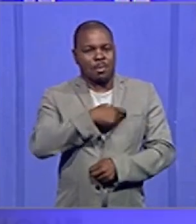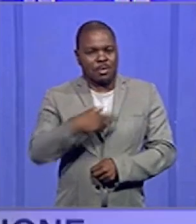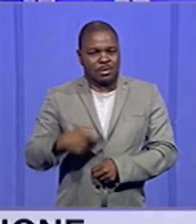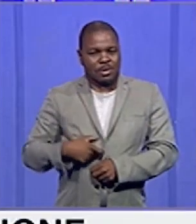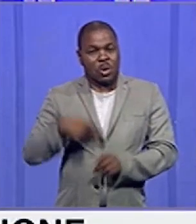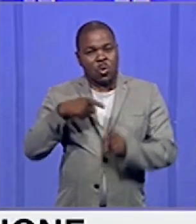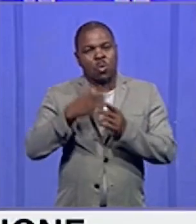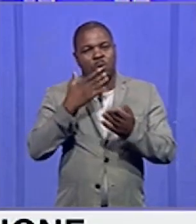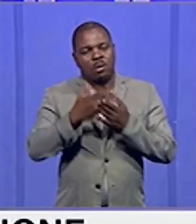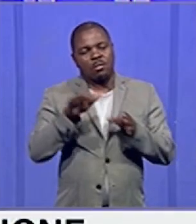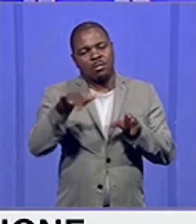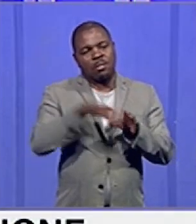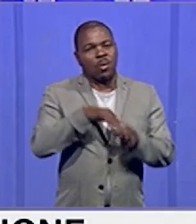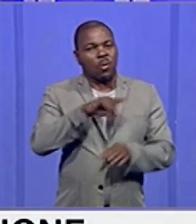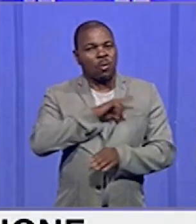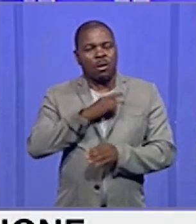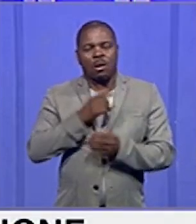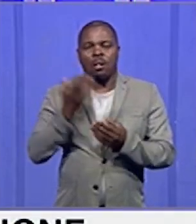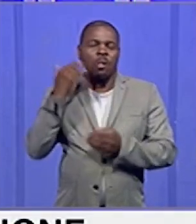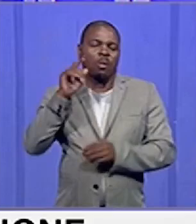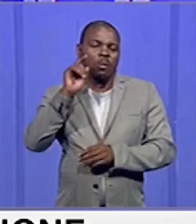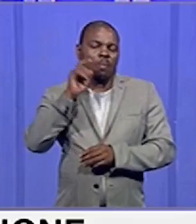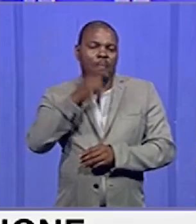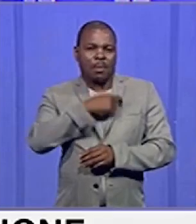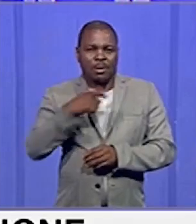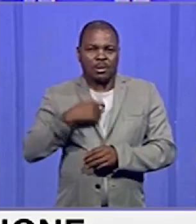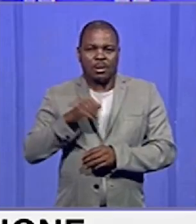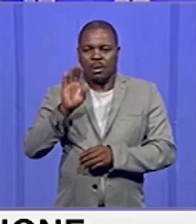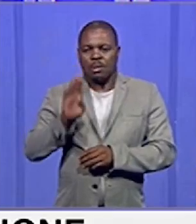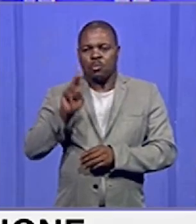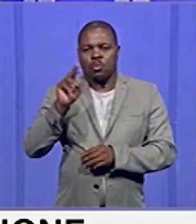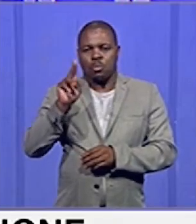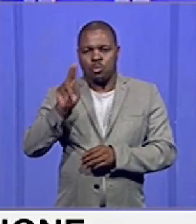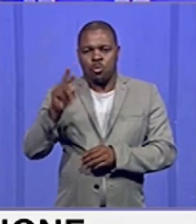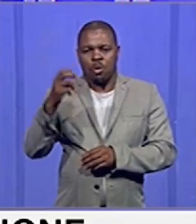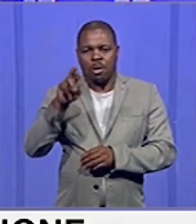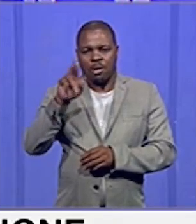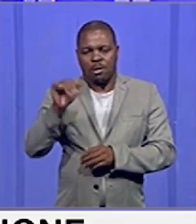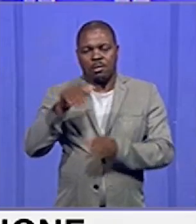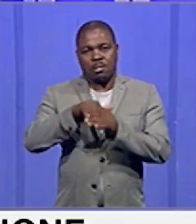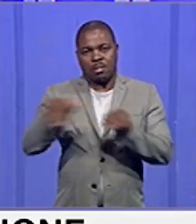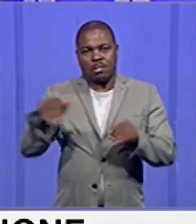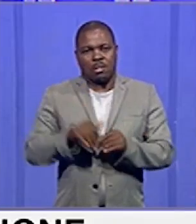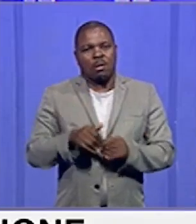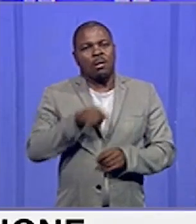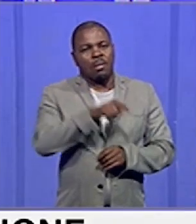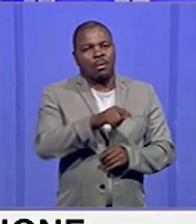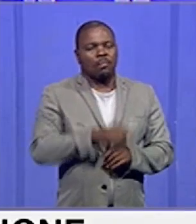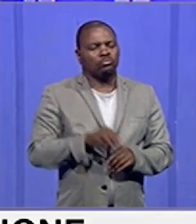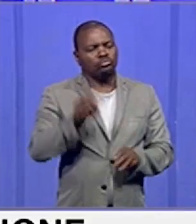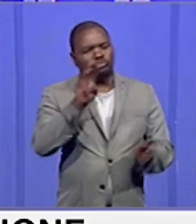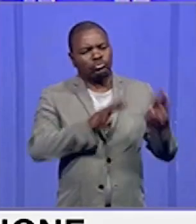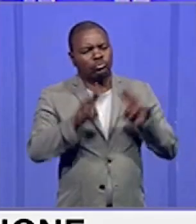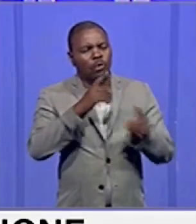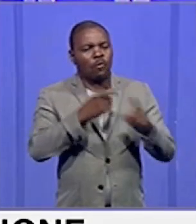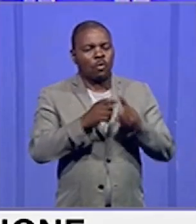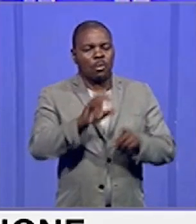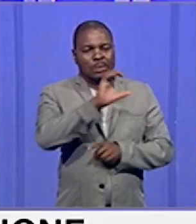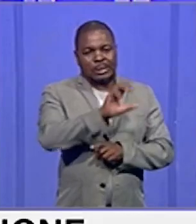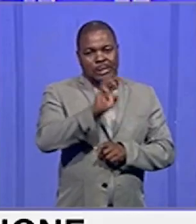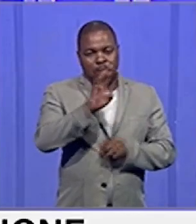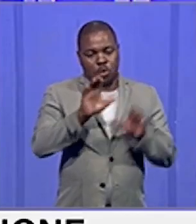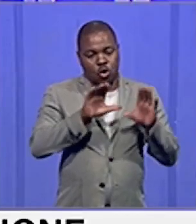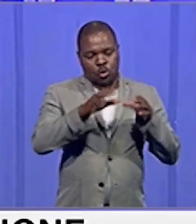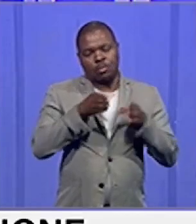kena dieteng tsa Muhammadu Buhari. Dikgethong tsena di tsamaisitswe tlasa leihlo le ntjhotjho la balekudi ba dikgetho ba